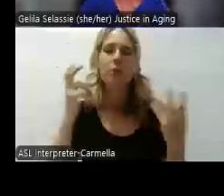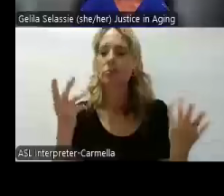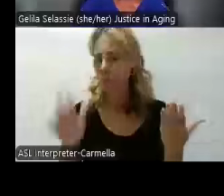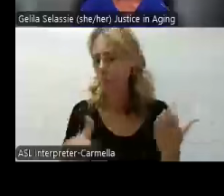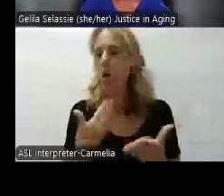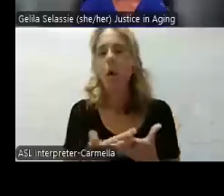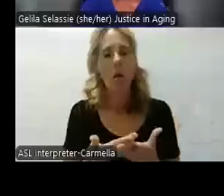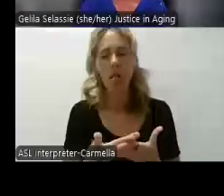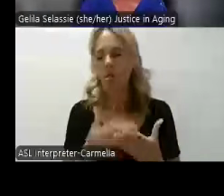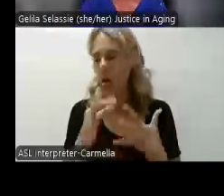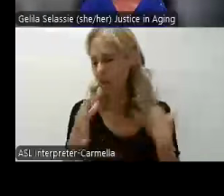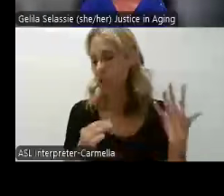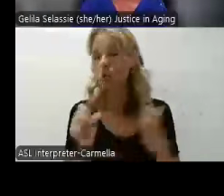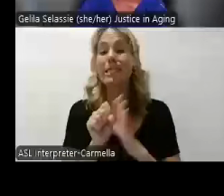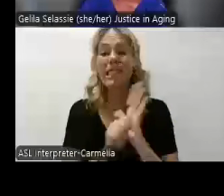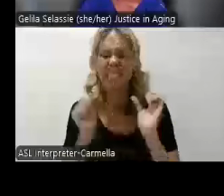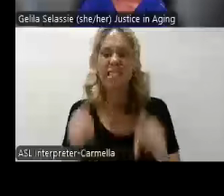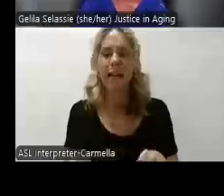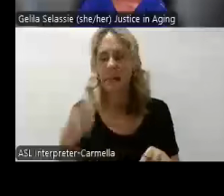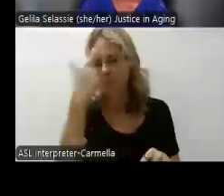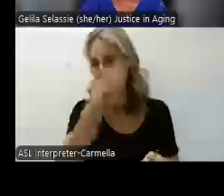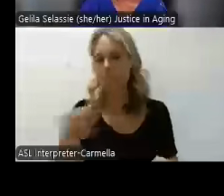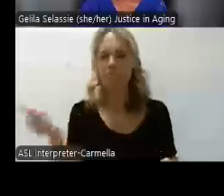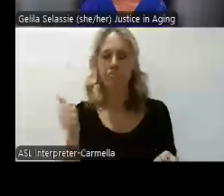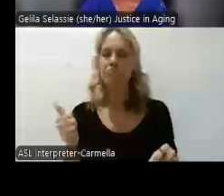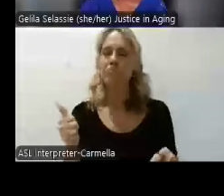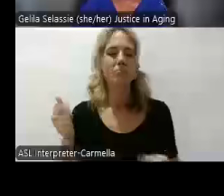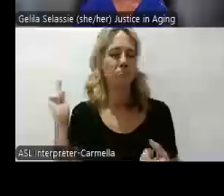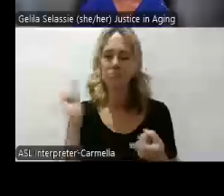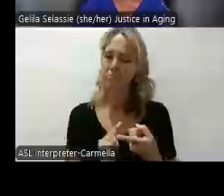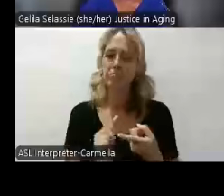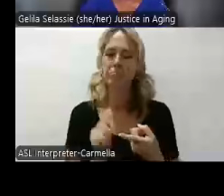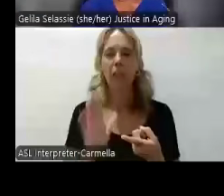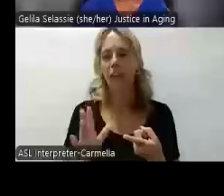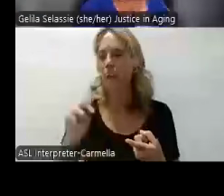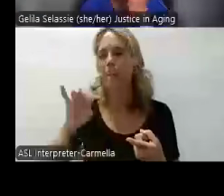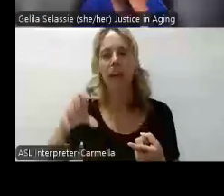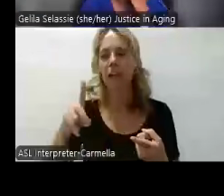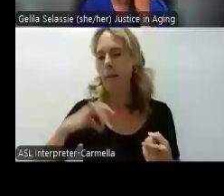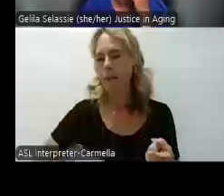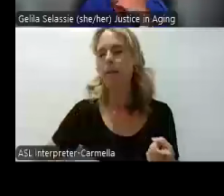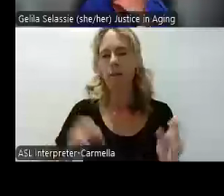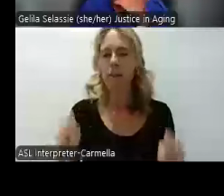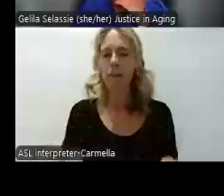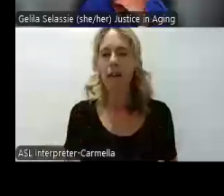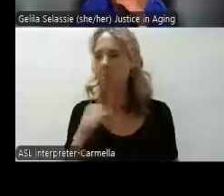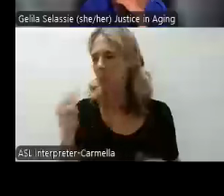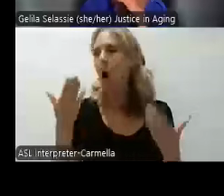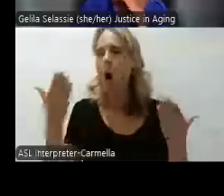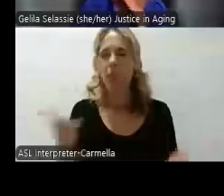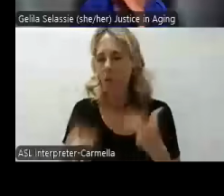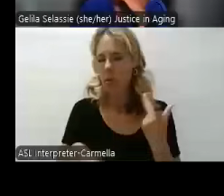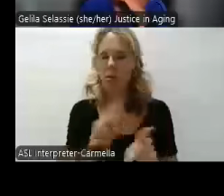are optional, and states can choose to, shrink their Medicaid benefit by not offering these type